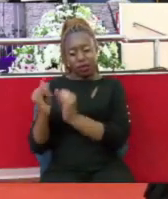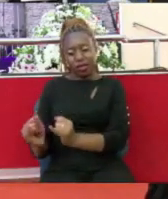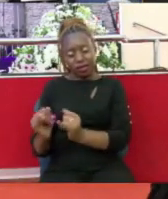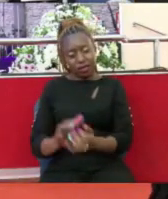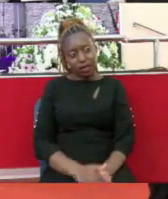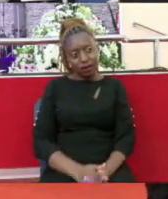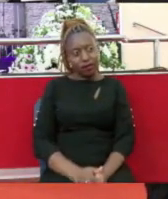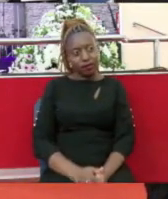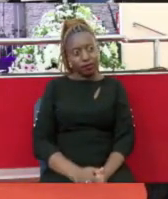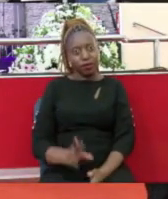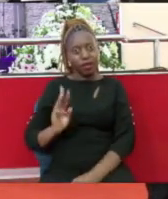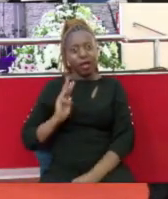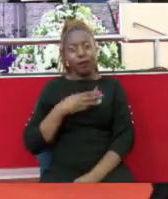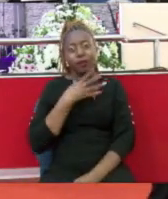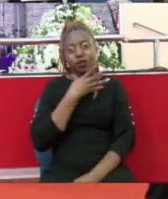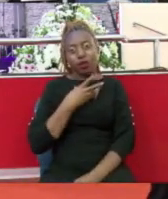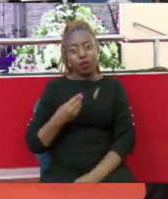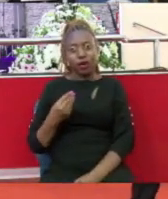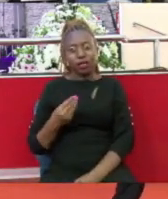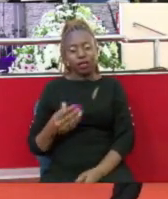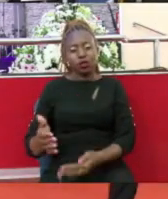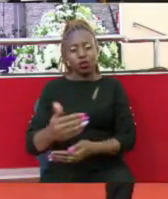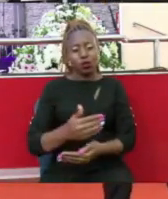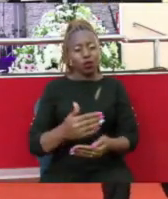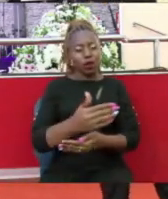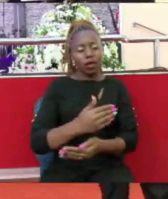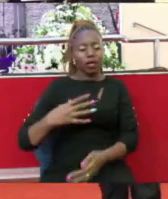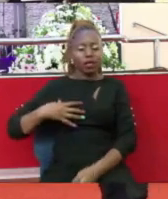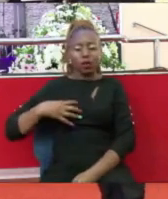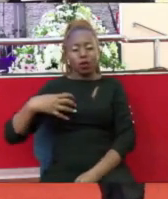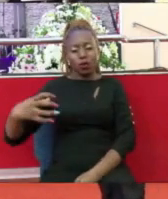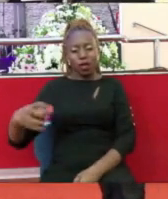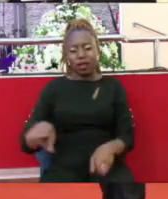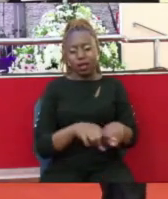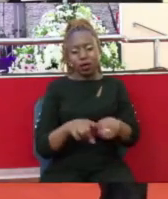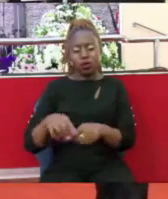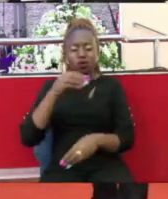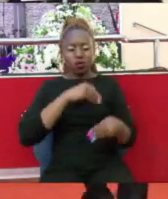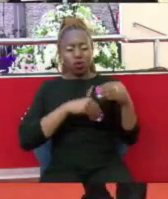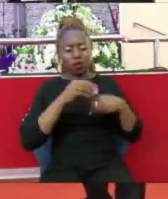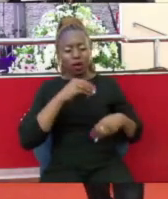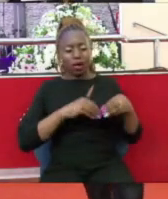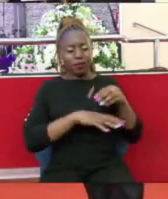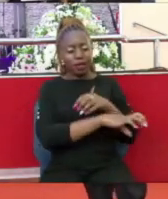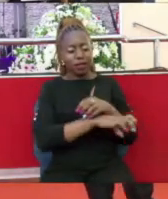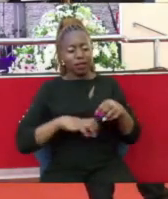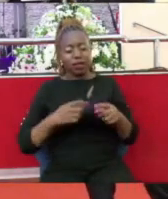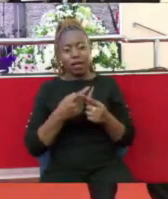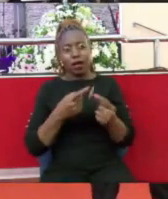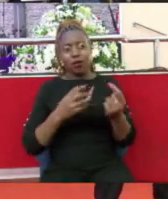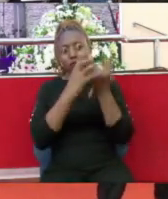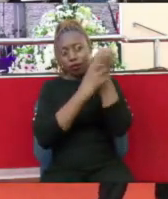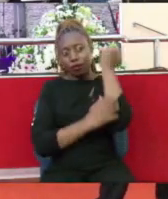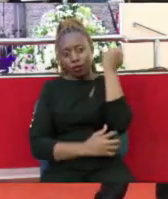individualistic. We want to accumulate wealth and even corrupt and steal from the